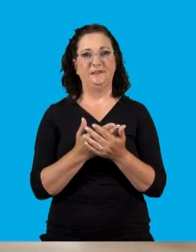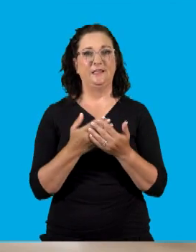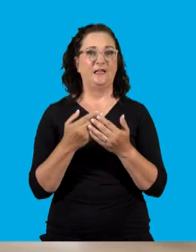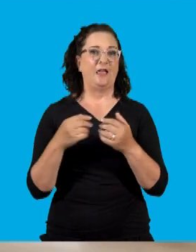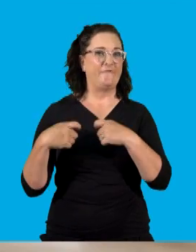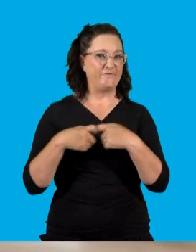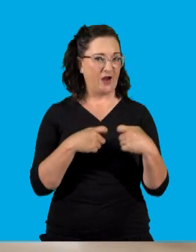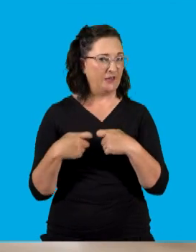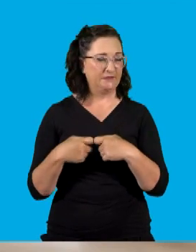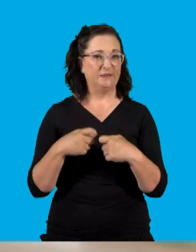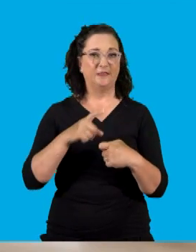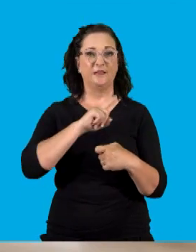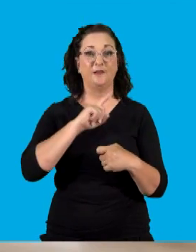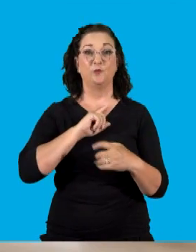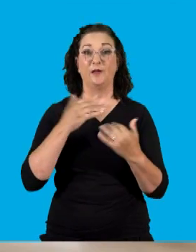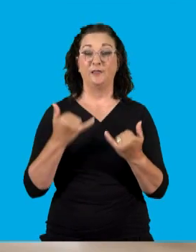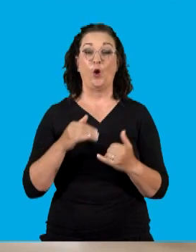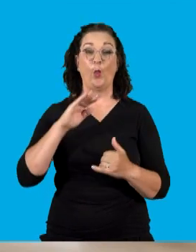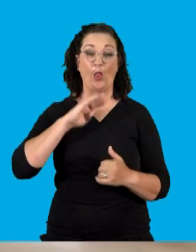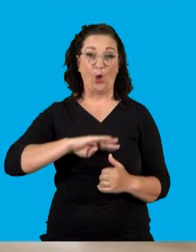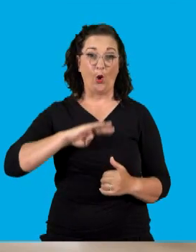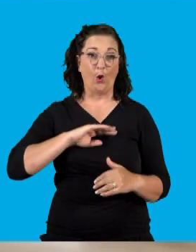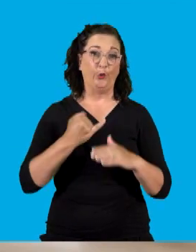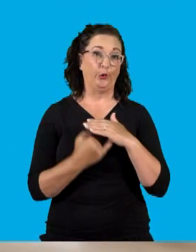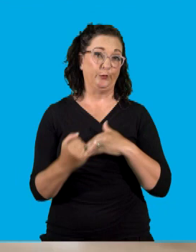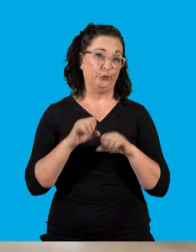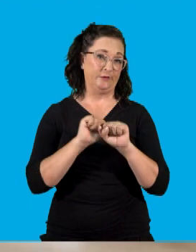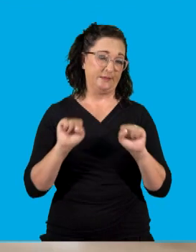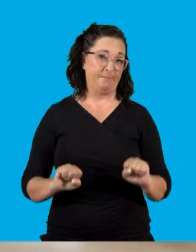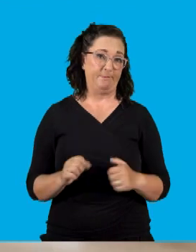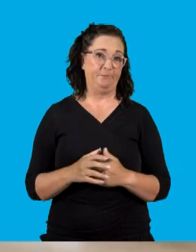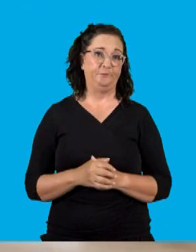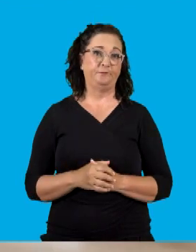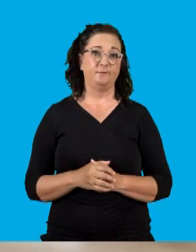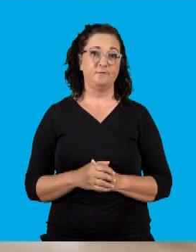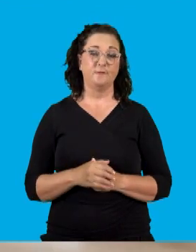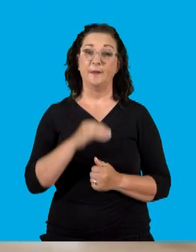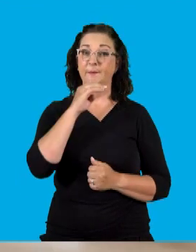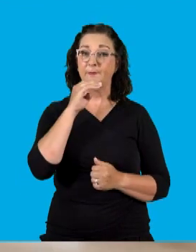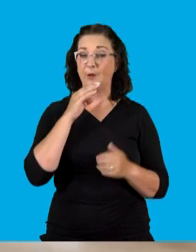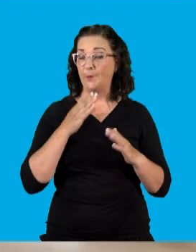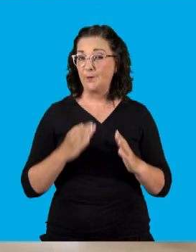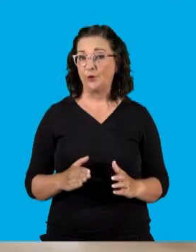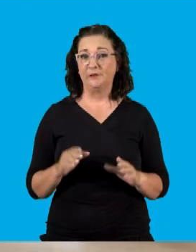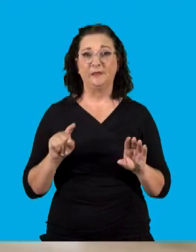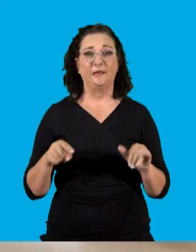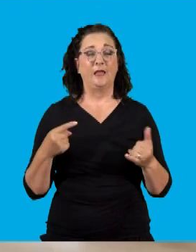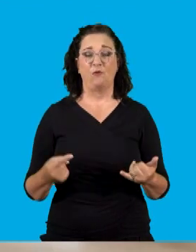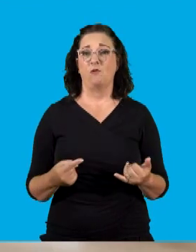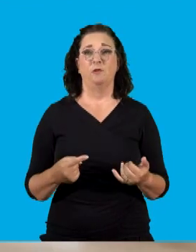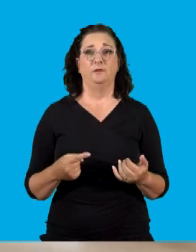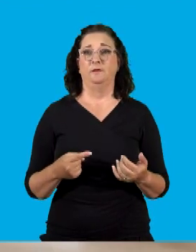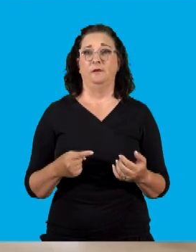lowers your immunity if you are infected with HIV. So meaning the body is no longer able